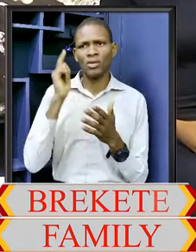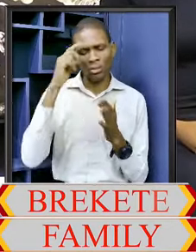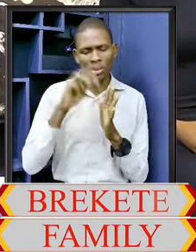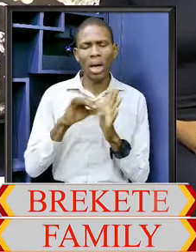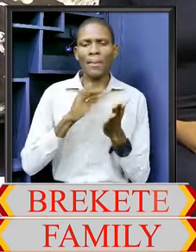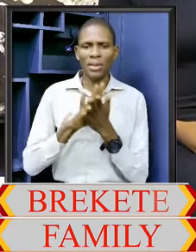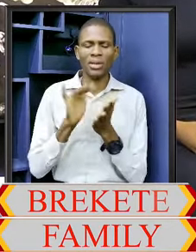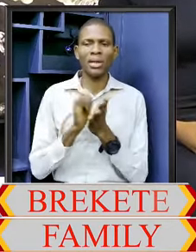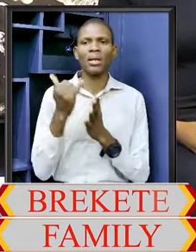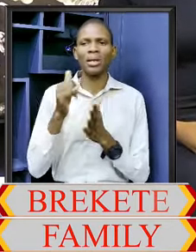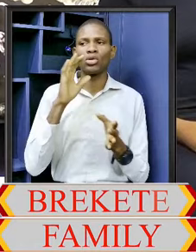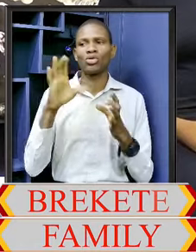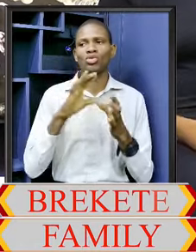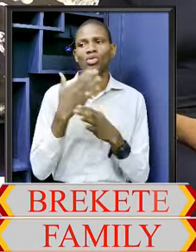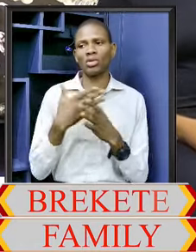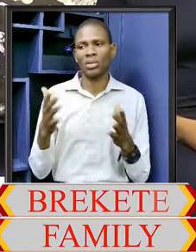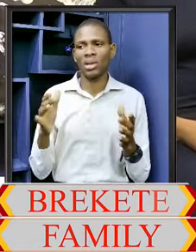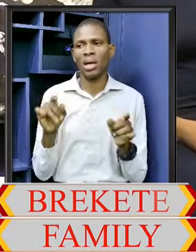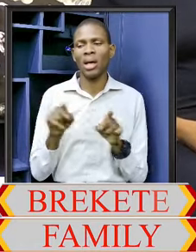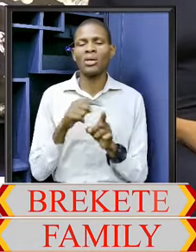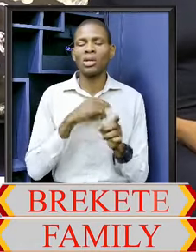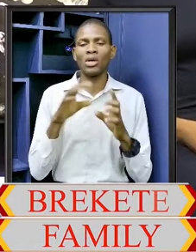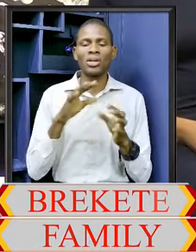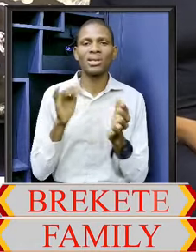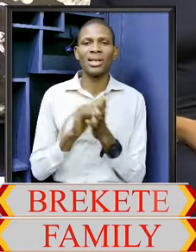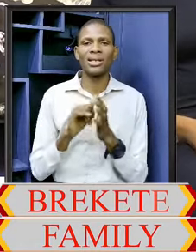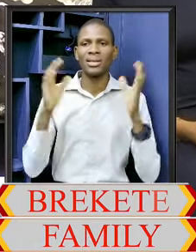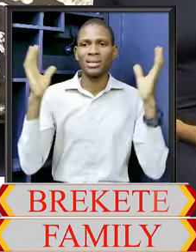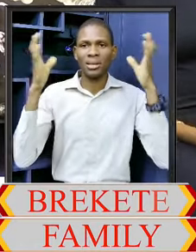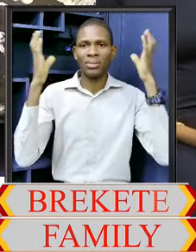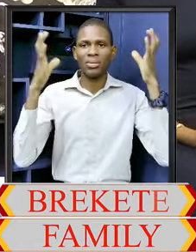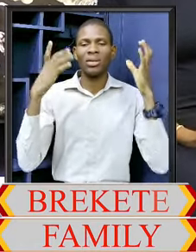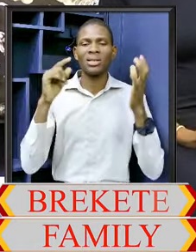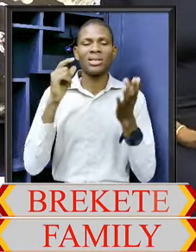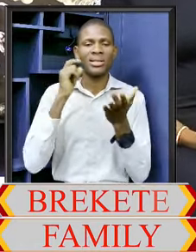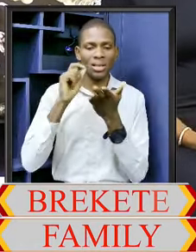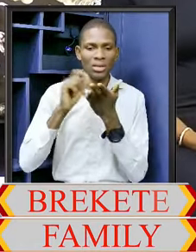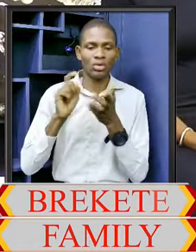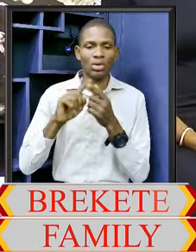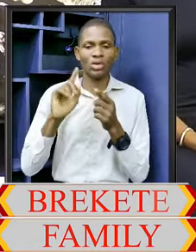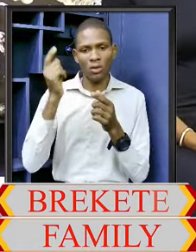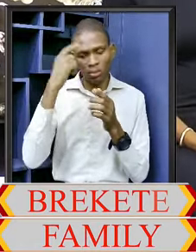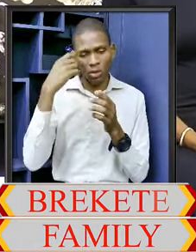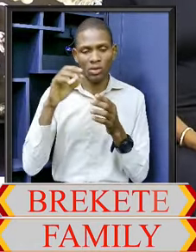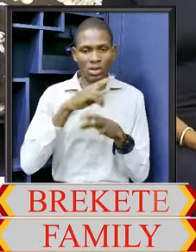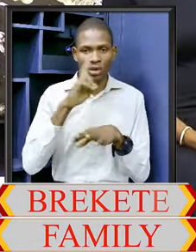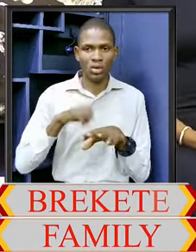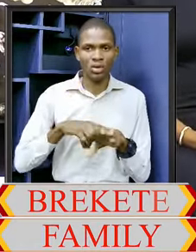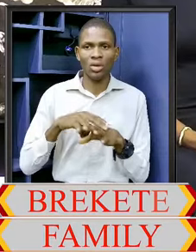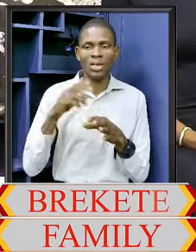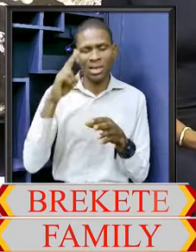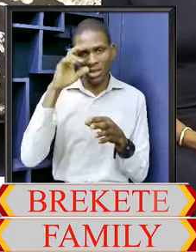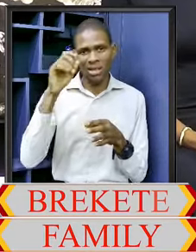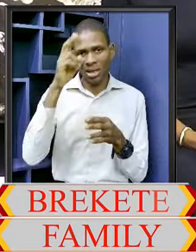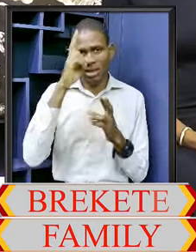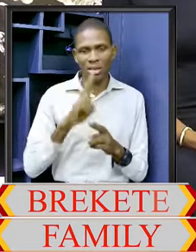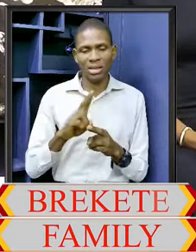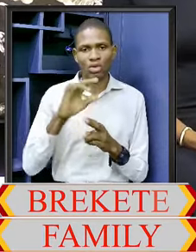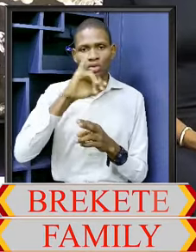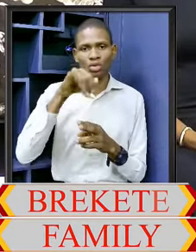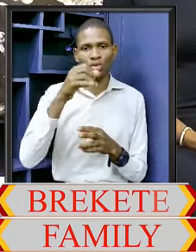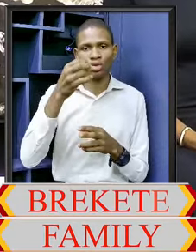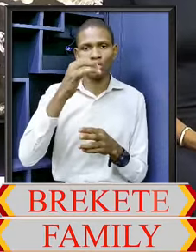go do something. As we do that ceremony, the secretary to the government of federation, His Excellency George